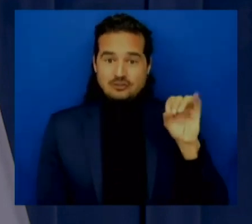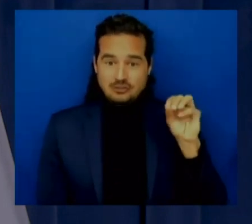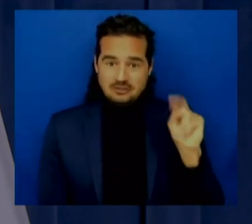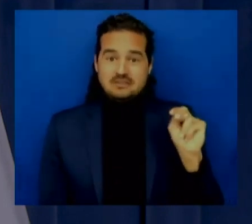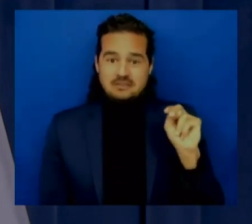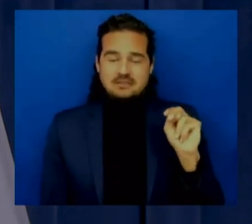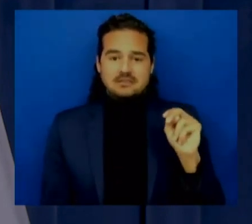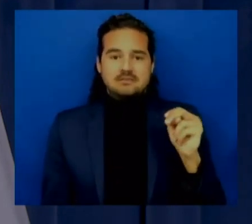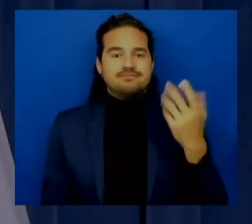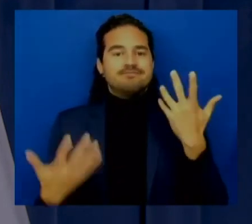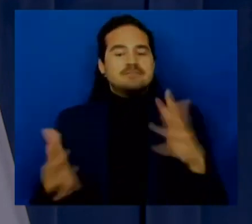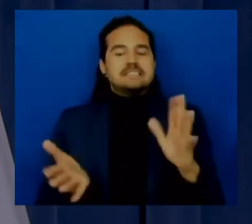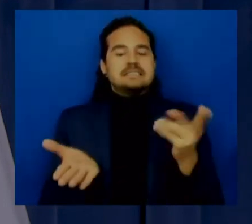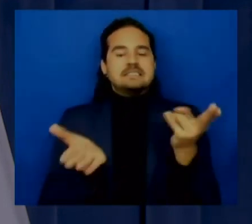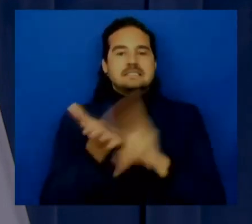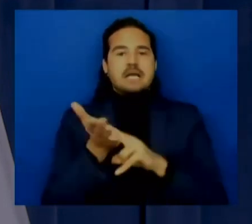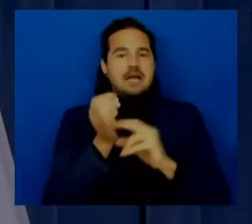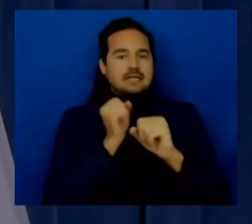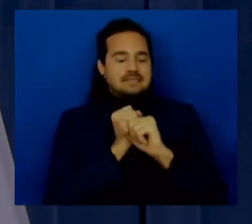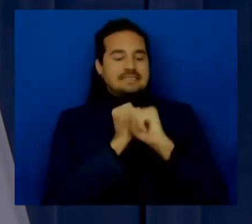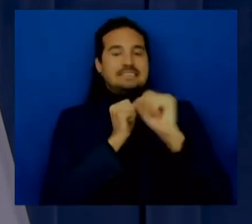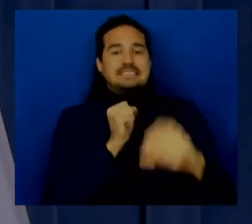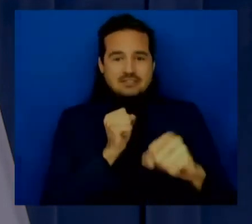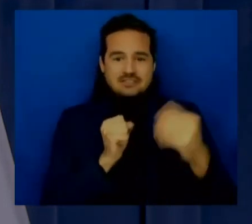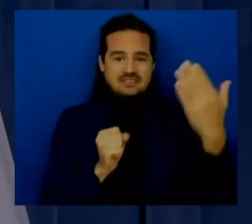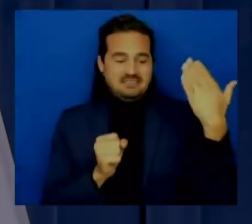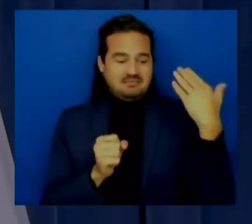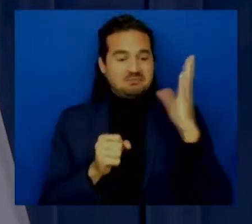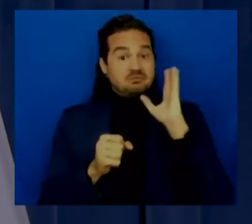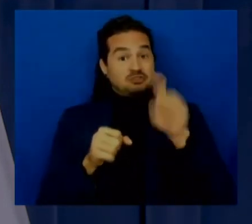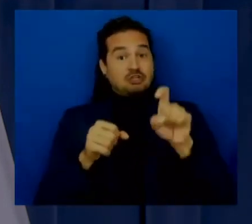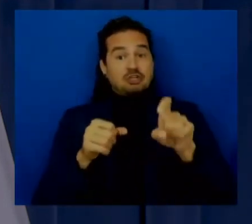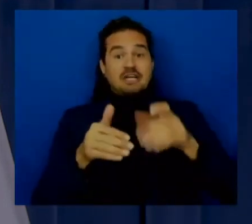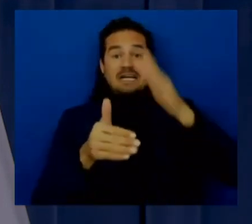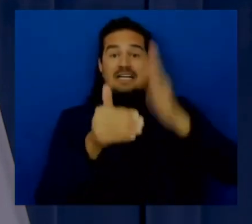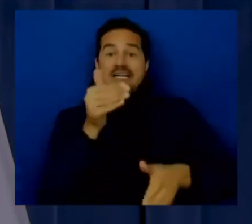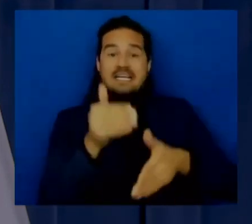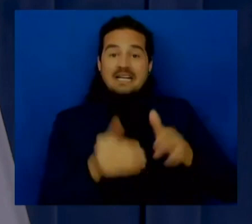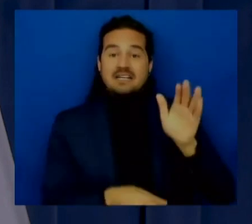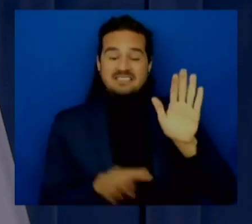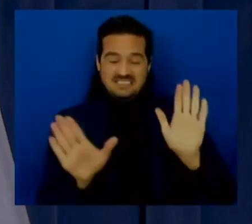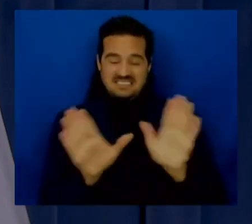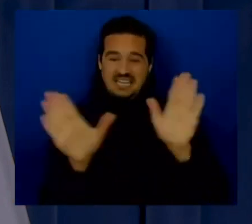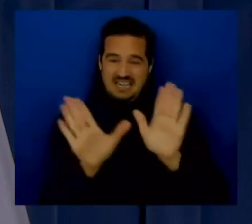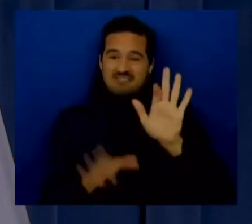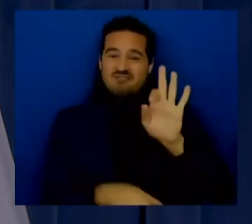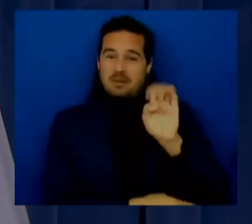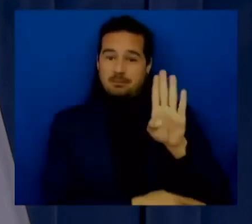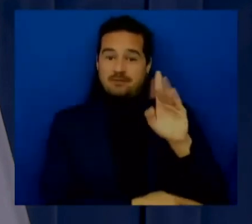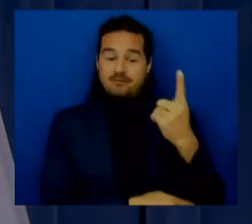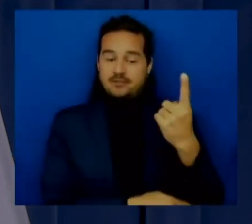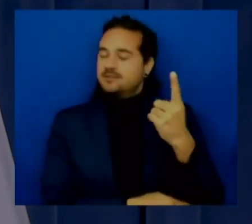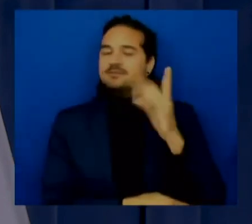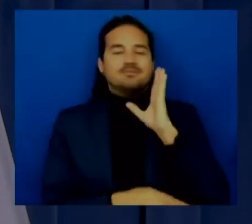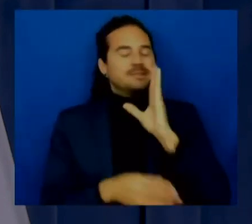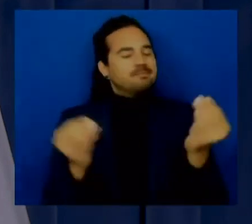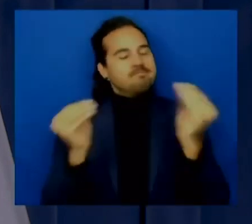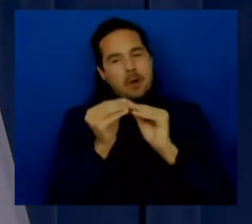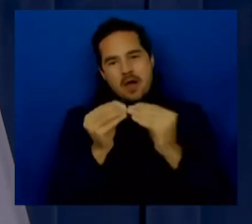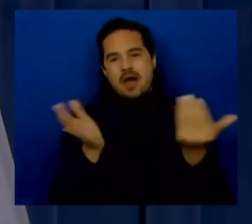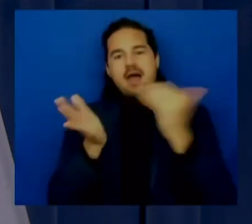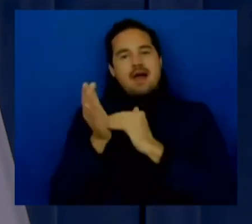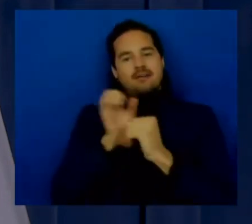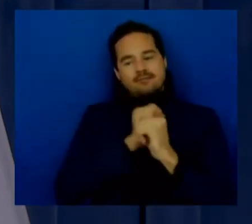this year, but also providing emergency relief, $2.6 billion, drawing down those federal supports. Thank you, Speaker